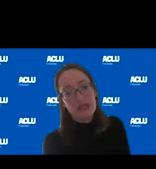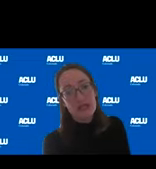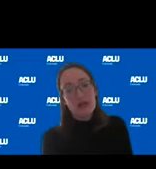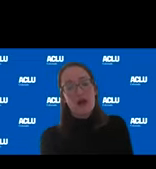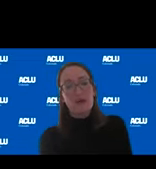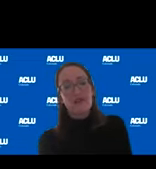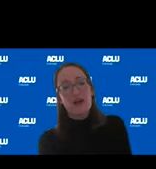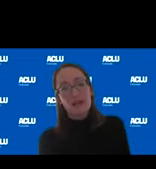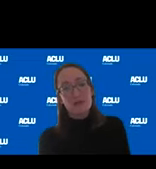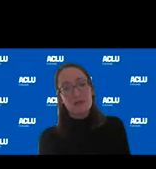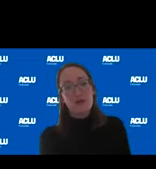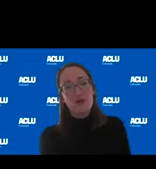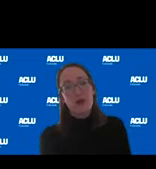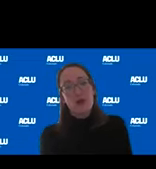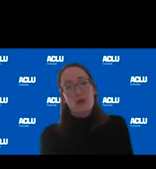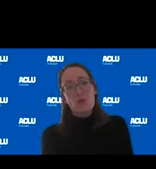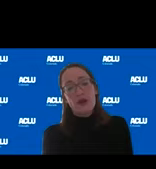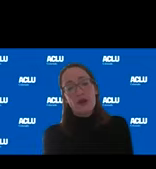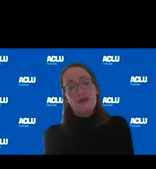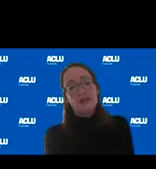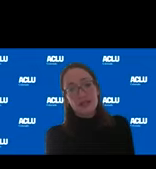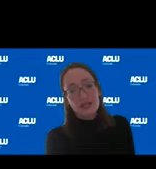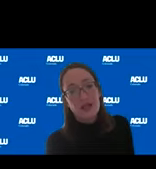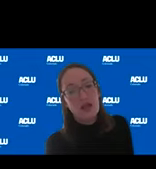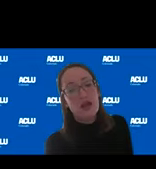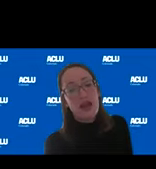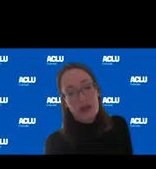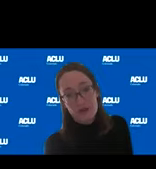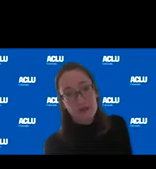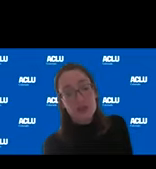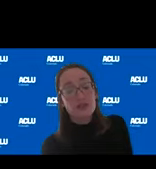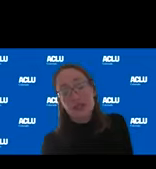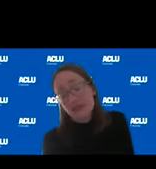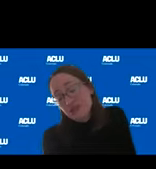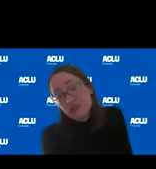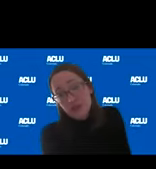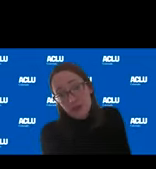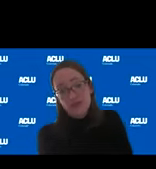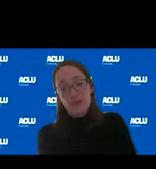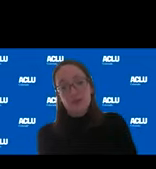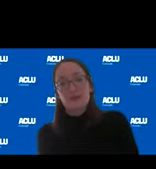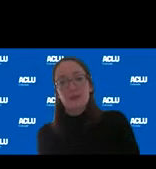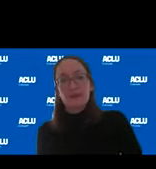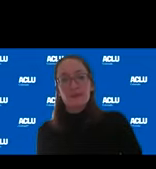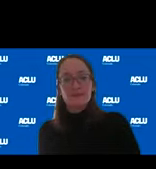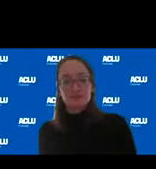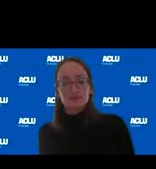disinformation, providing people with clear, accurate information so they can exercise the right to vote.